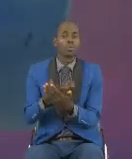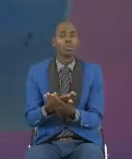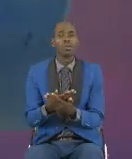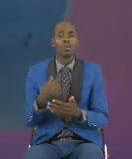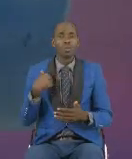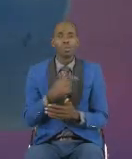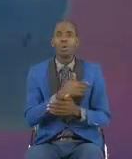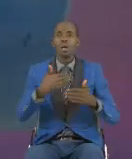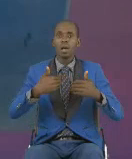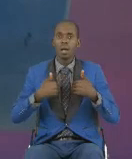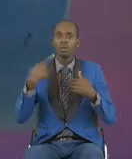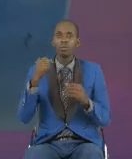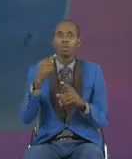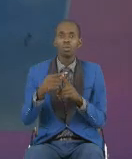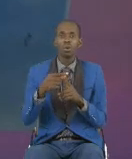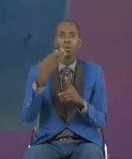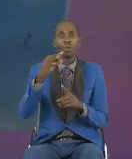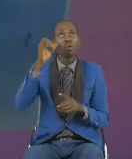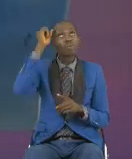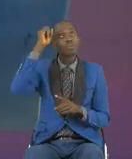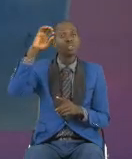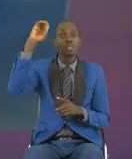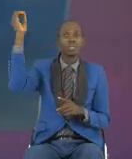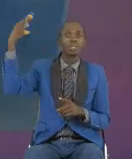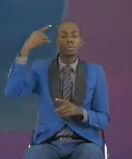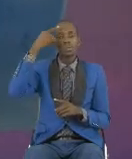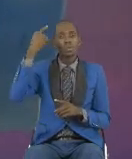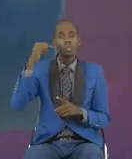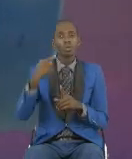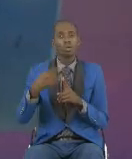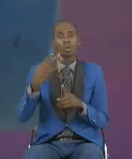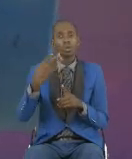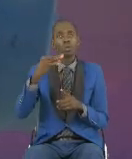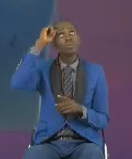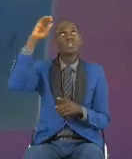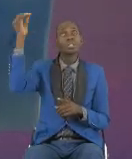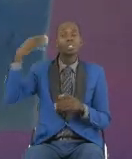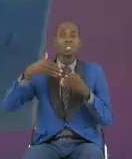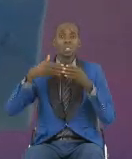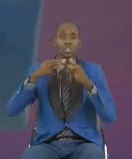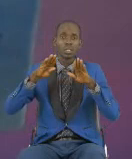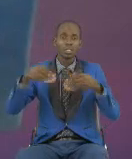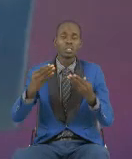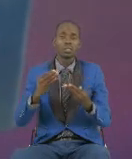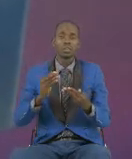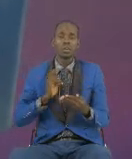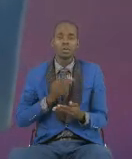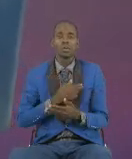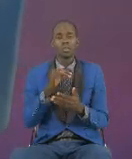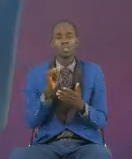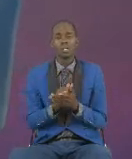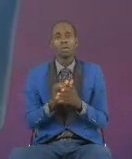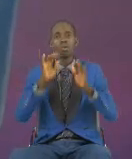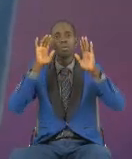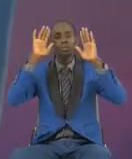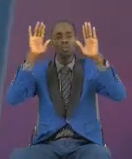grace, because the word of his grace leads us to the wonders of his grace. It tells us